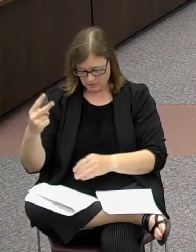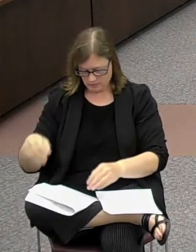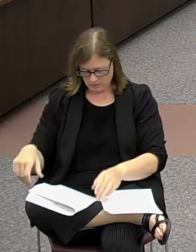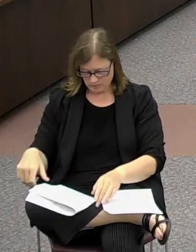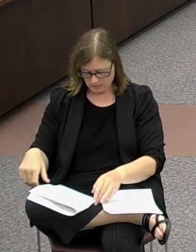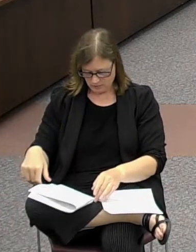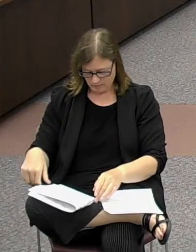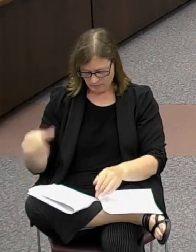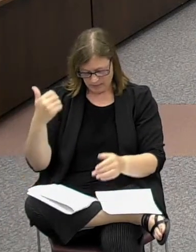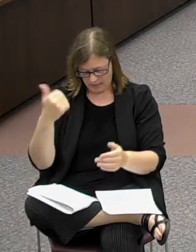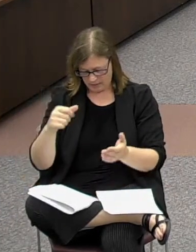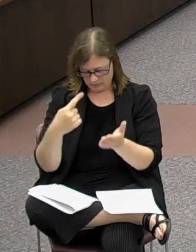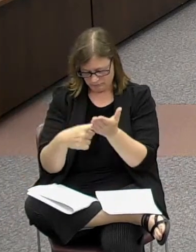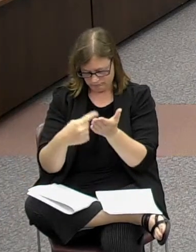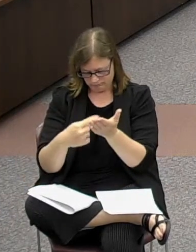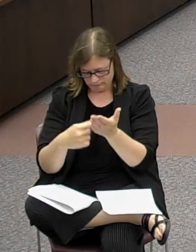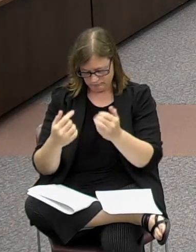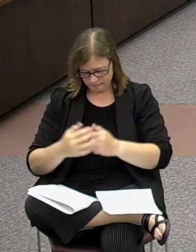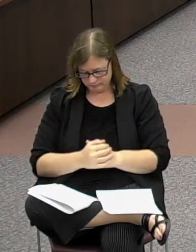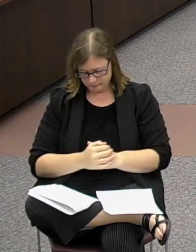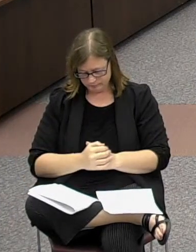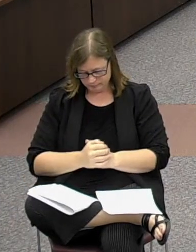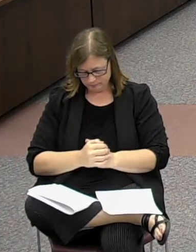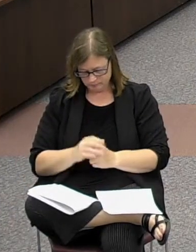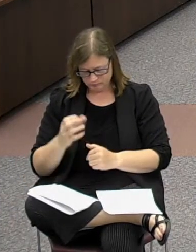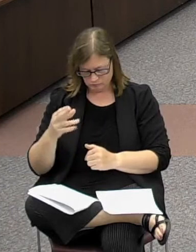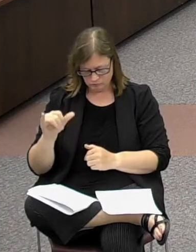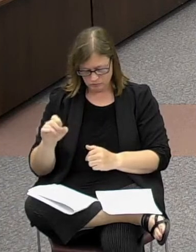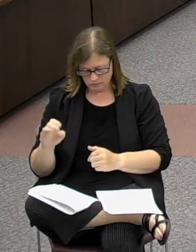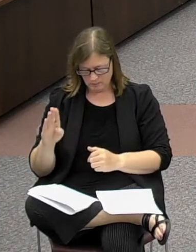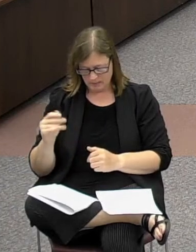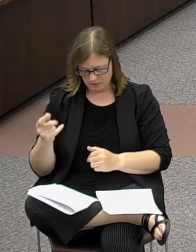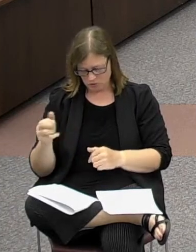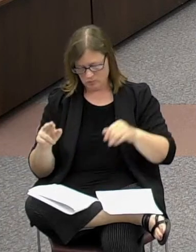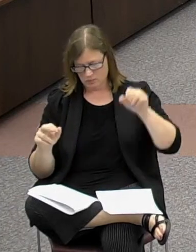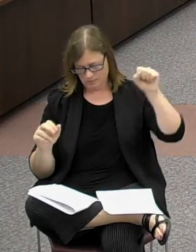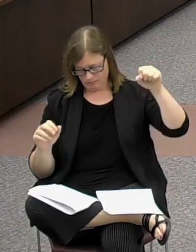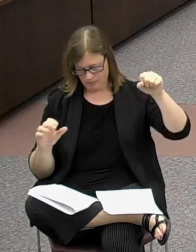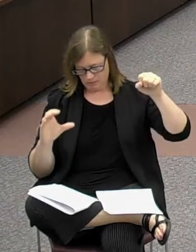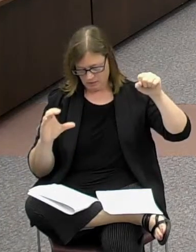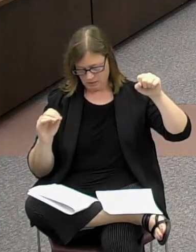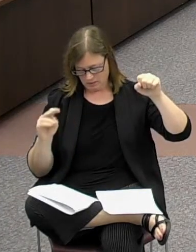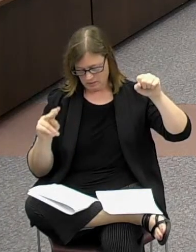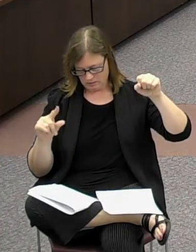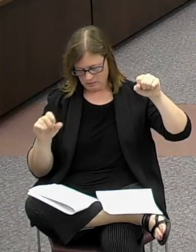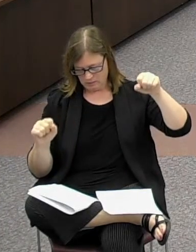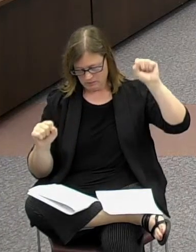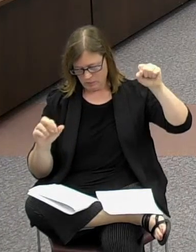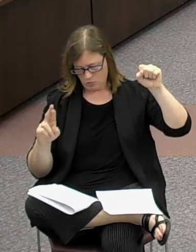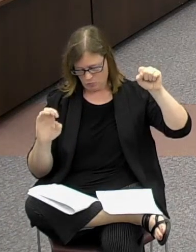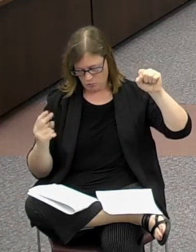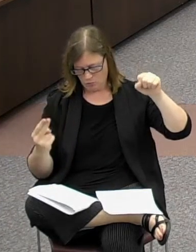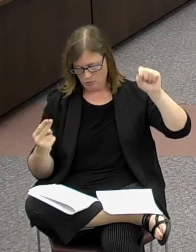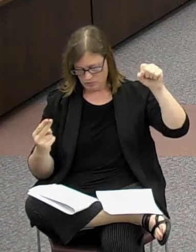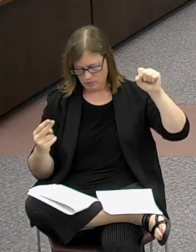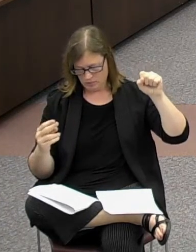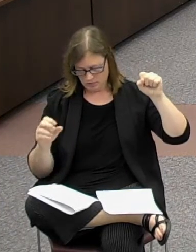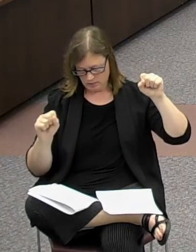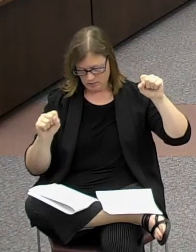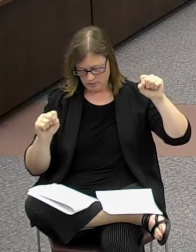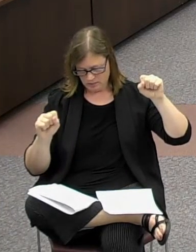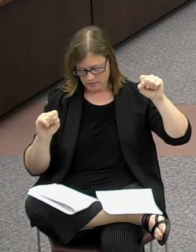board? All right. Charlie? Dr. Baxter? Yes. Ms. Howard Collins? Yes. Ms. Roach? Yes. Ms. Stein?